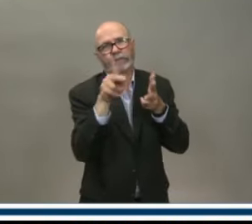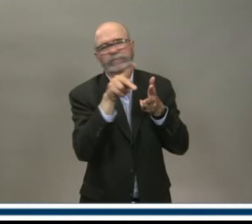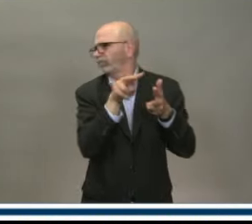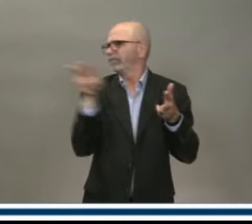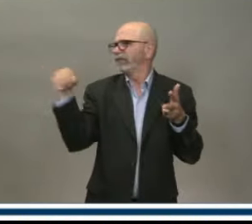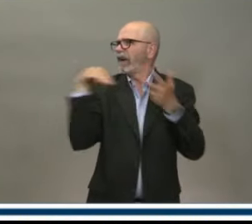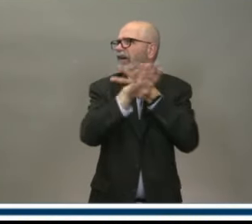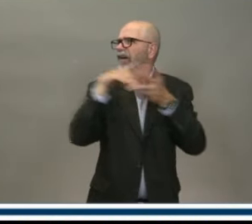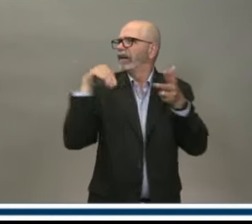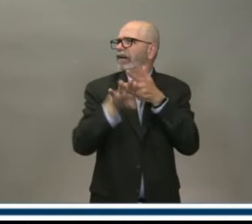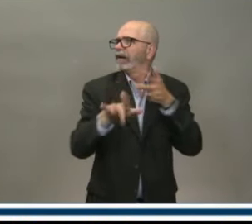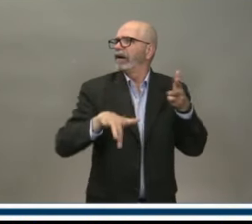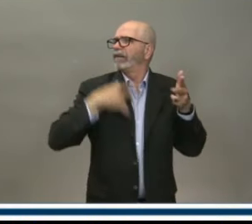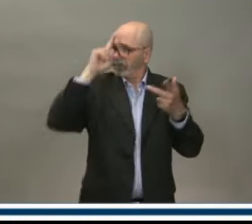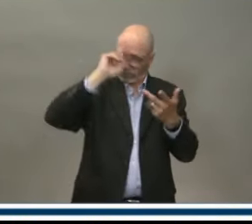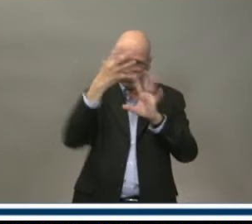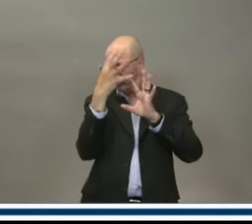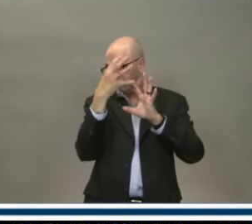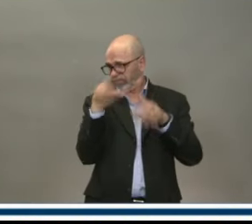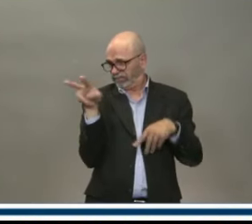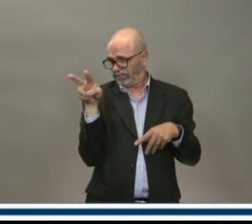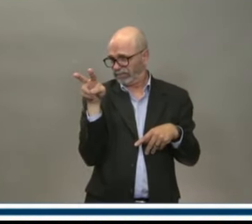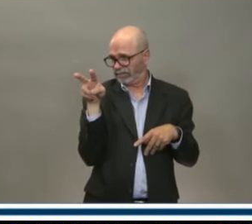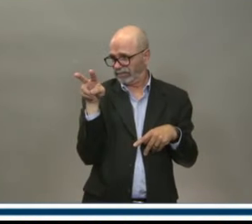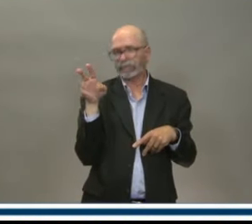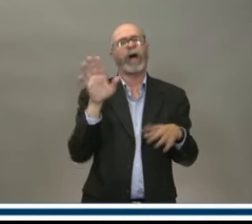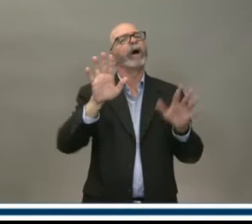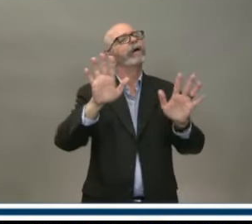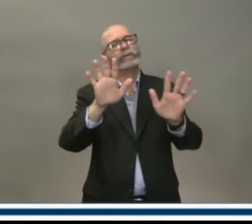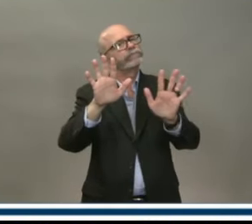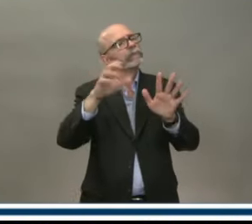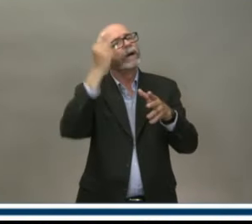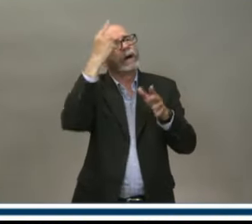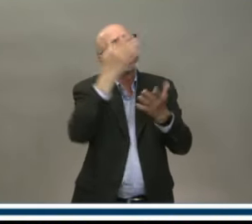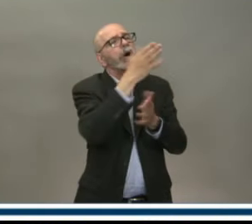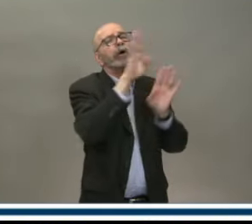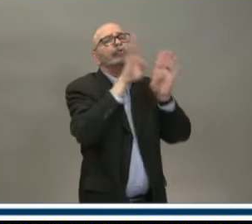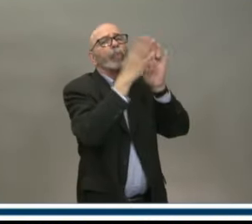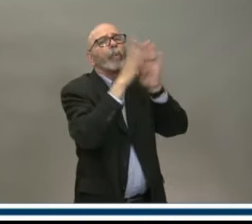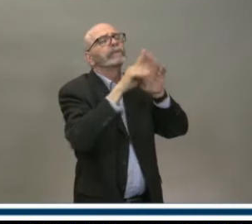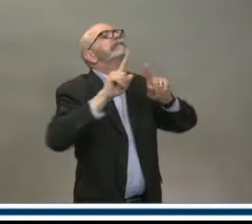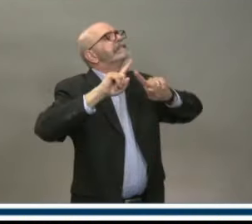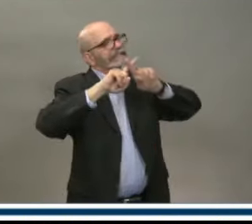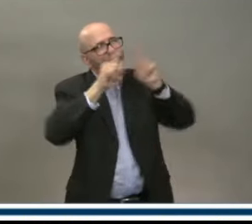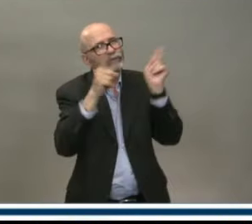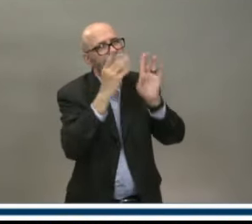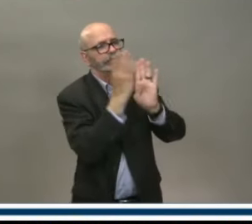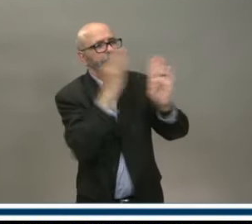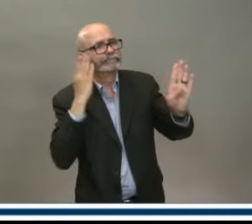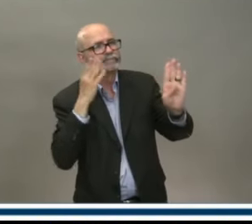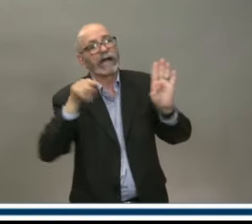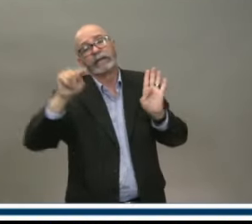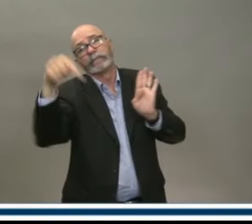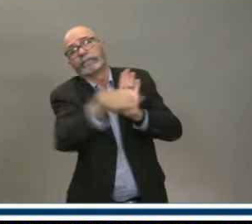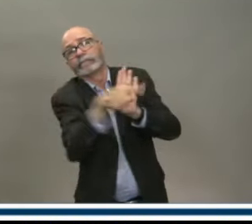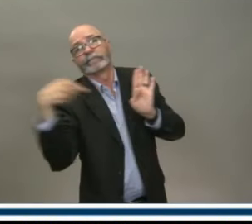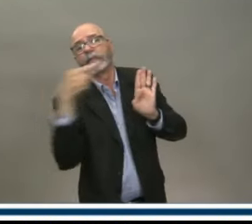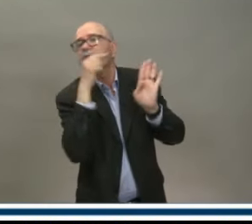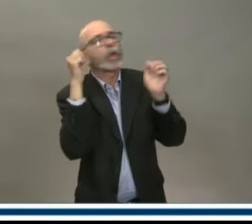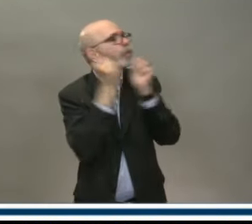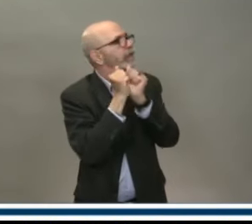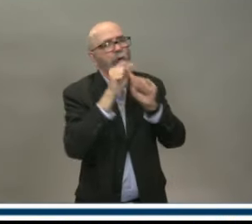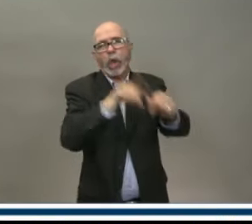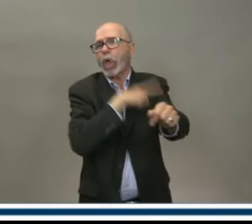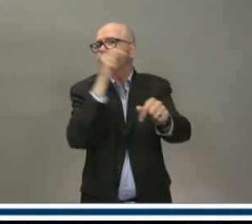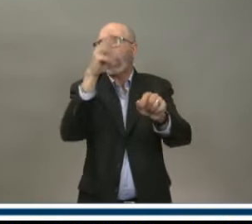separate entrance. It's a different part of that whole campus, if you will, that is separated from the long-term care facility where the